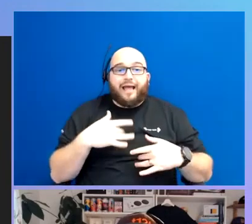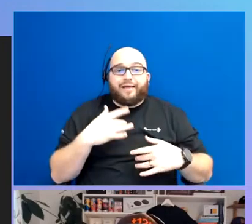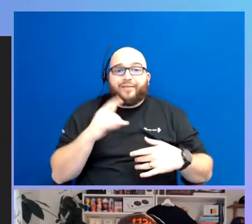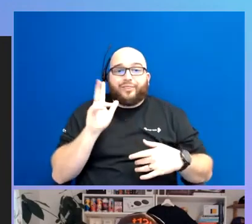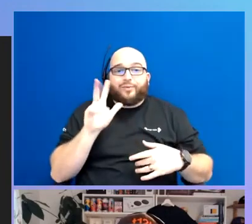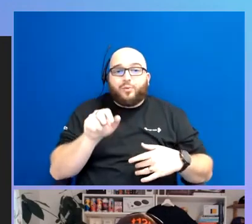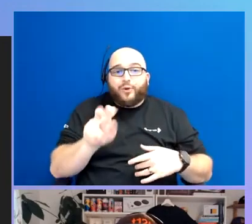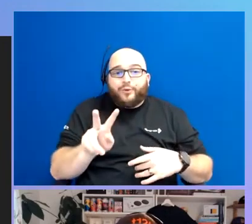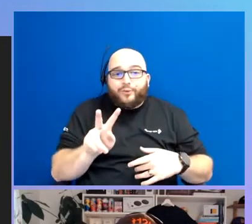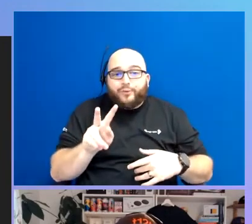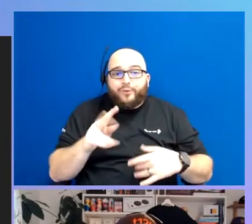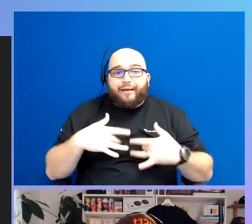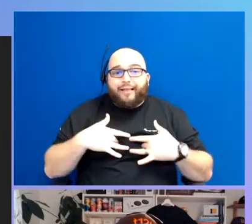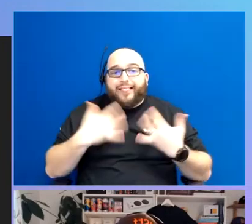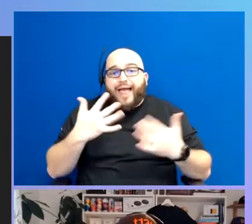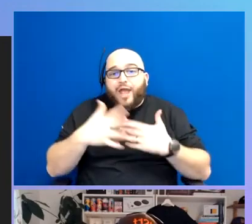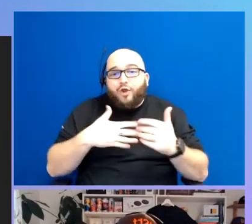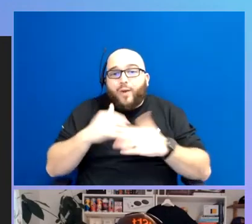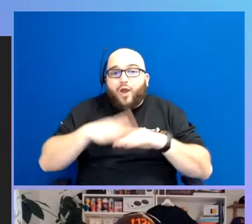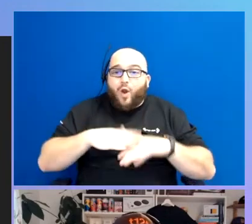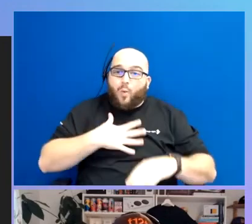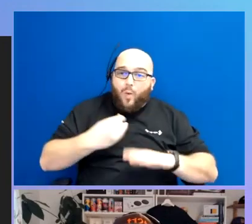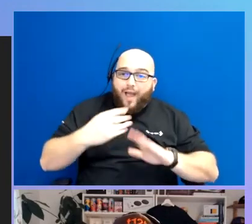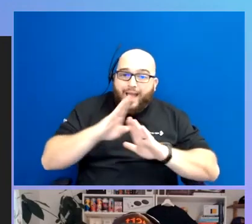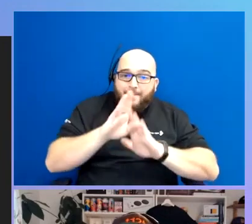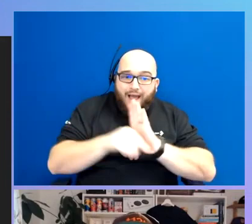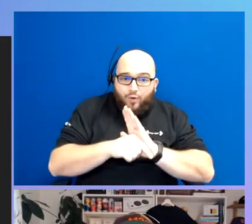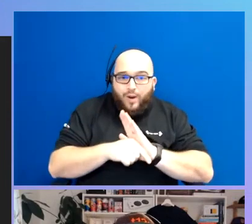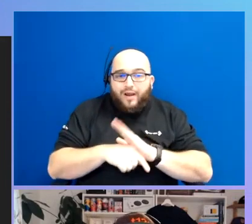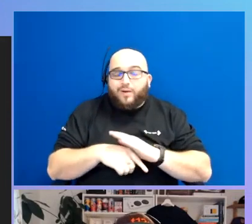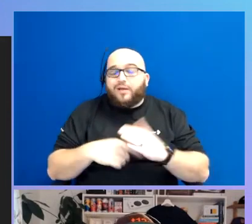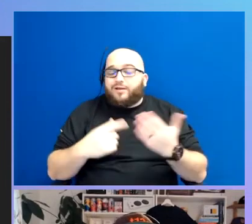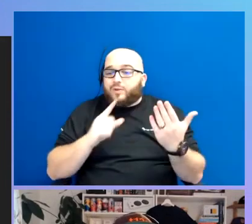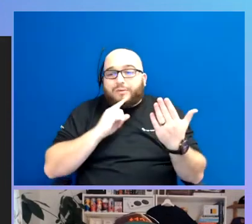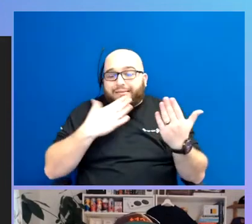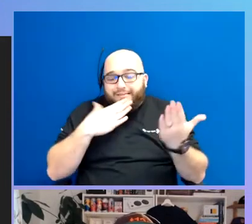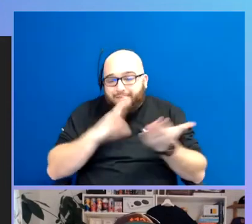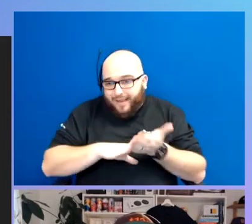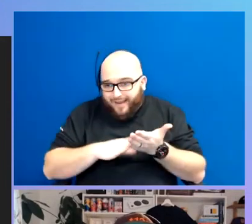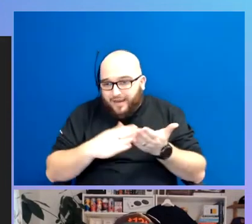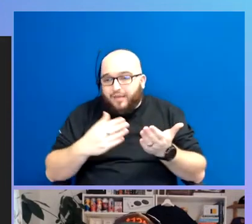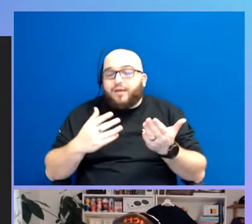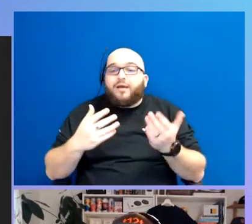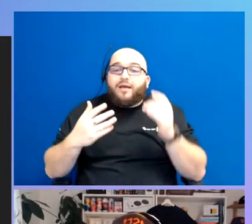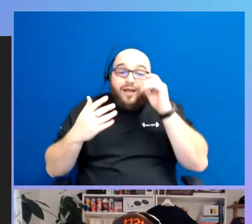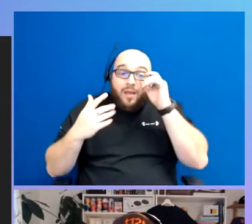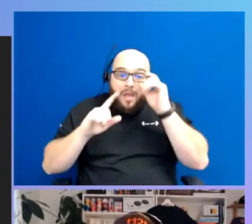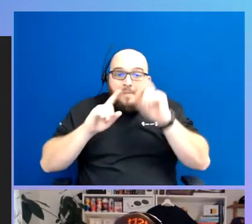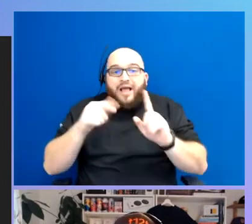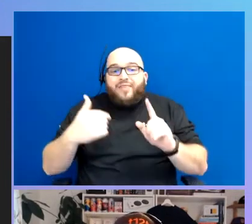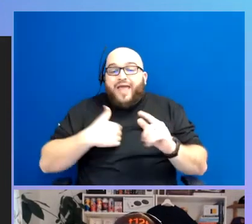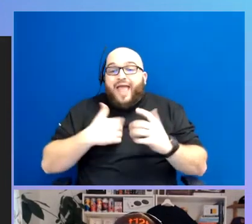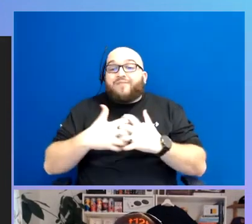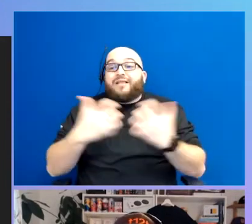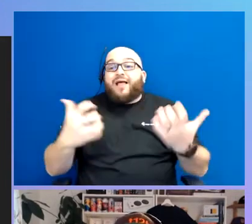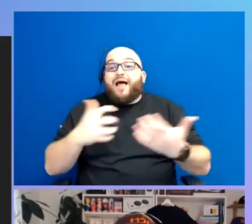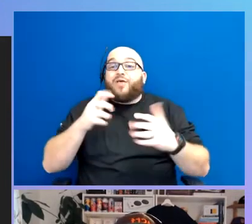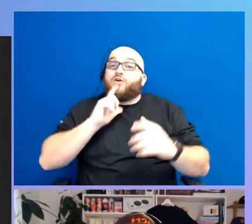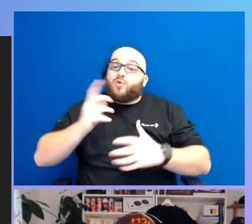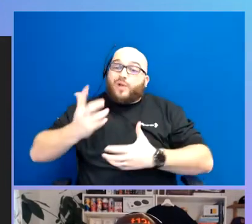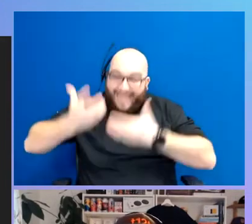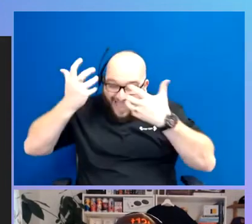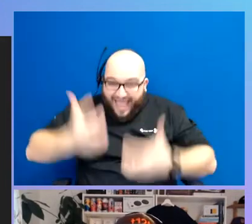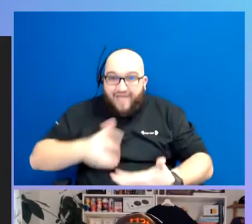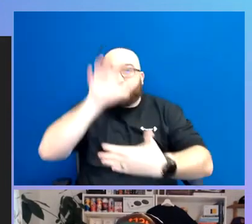they all texts are just the same images. But they have a lot of textual content, so it could